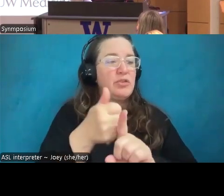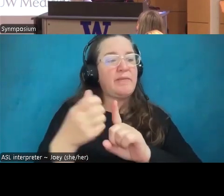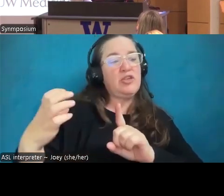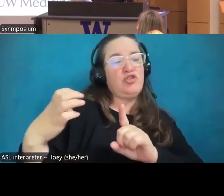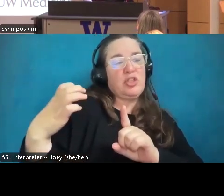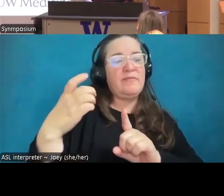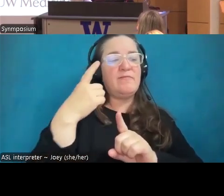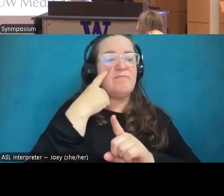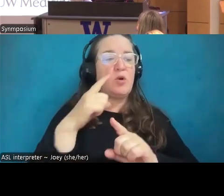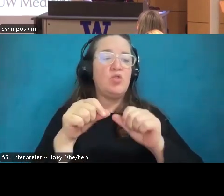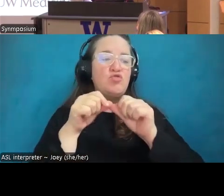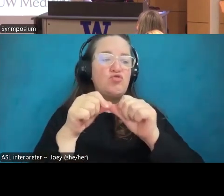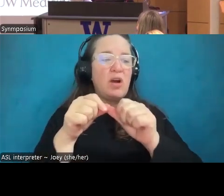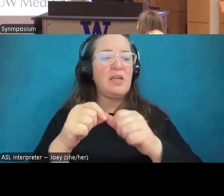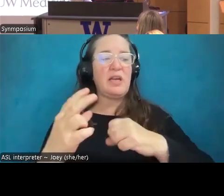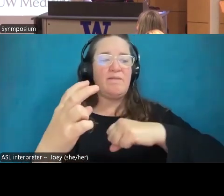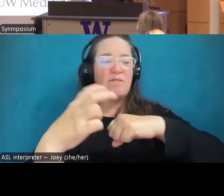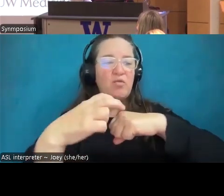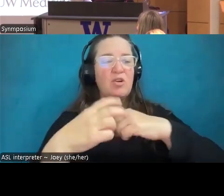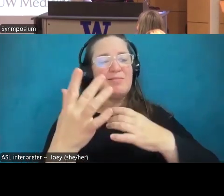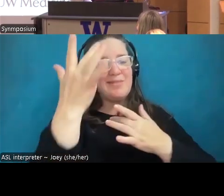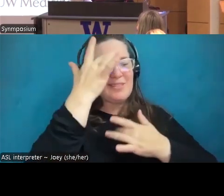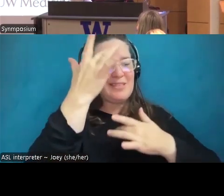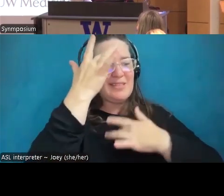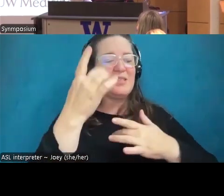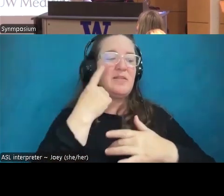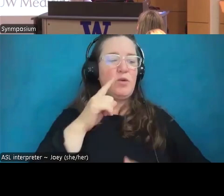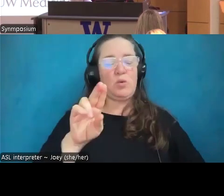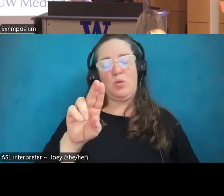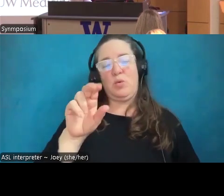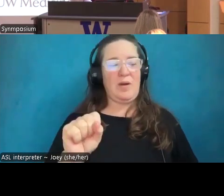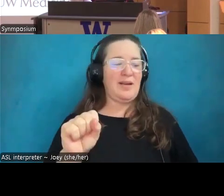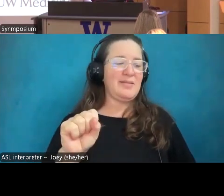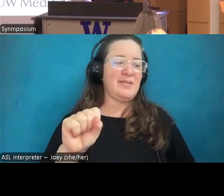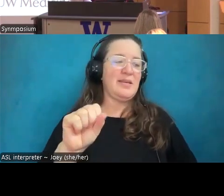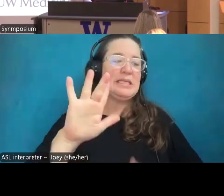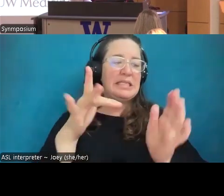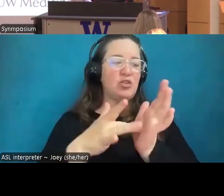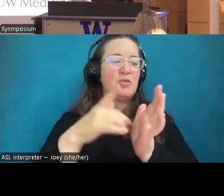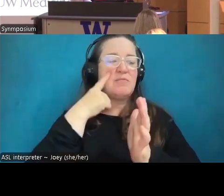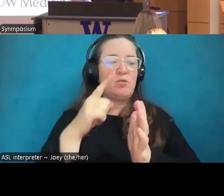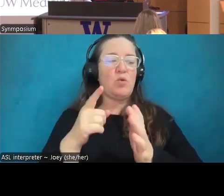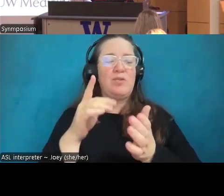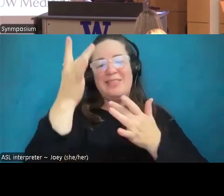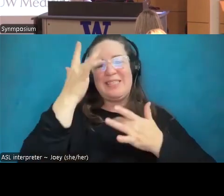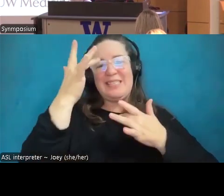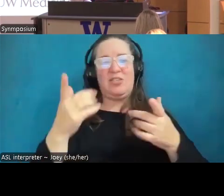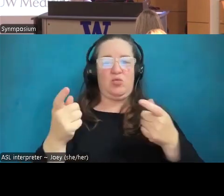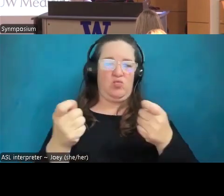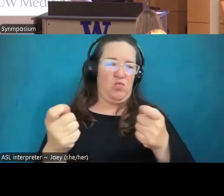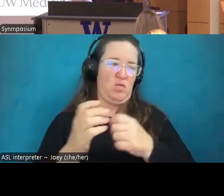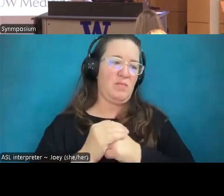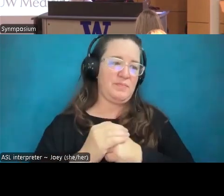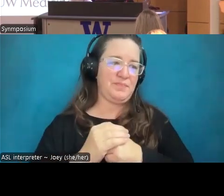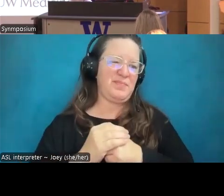guiding research and public health studies encompassing molecular pathology and epidemiology